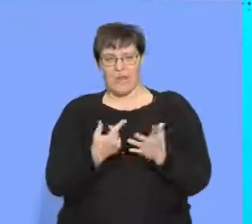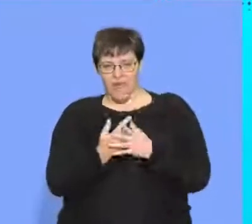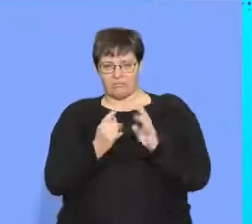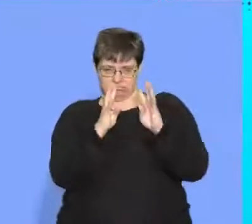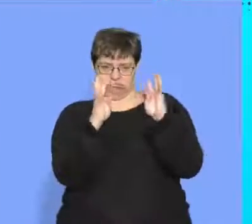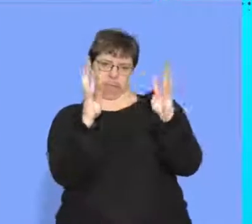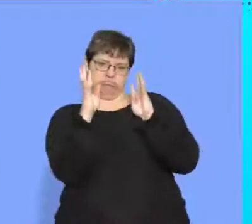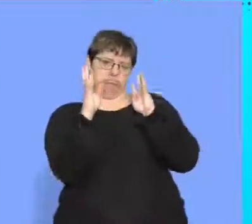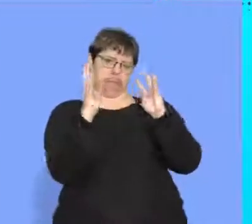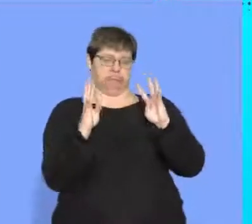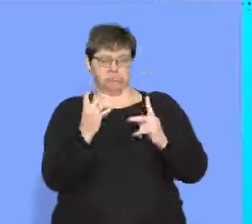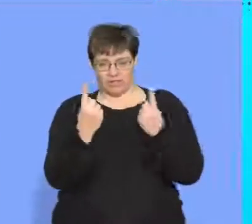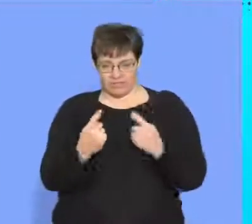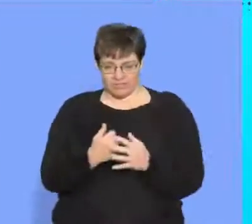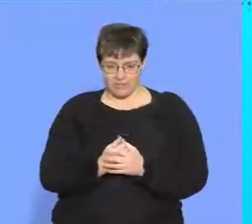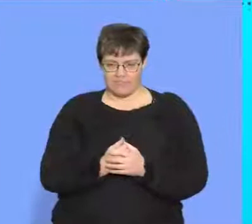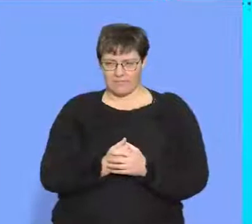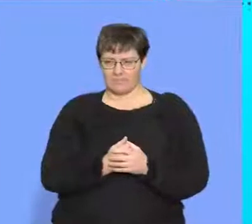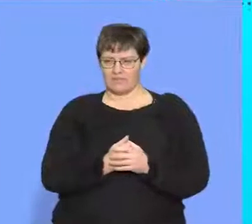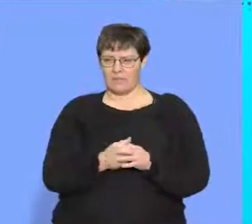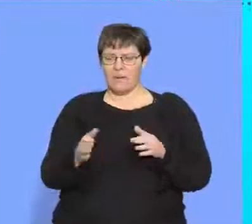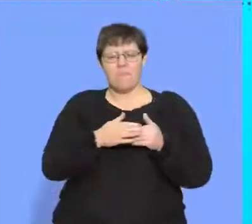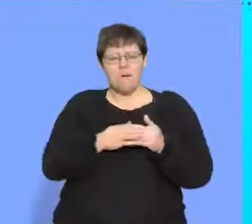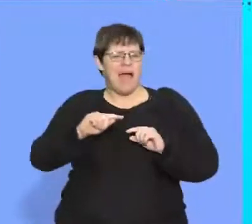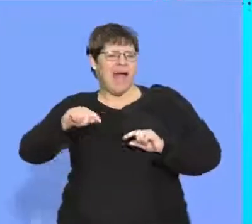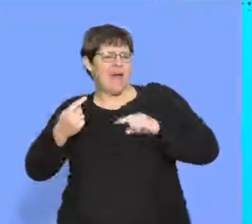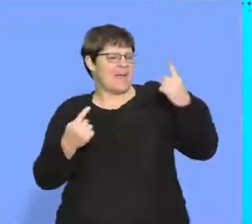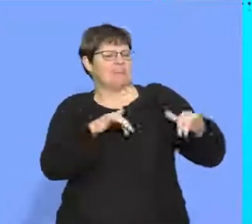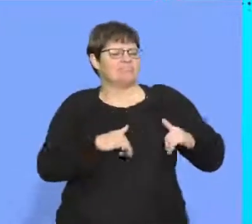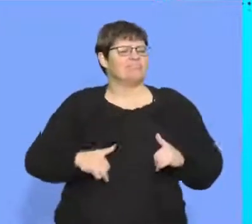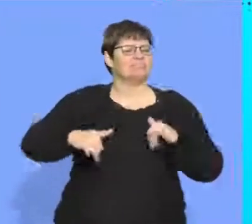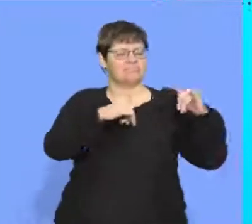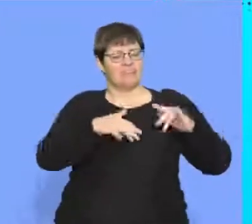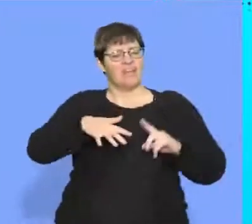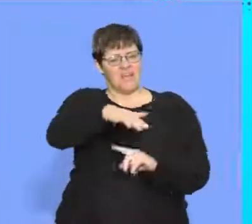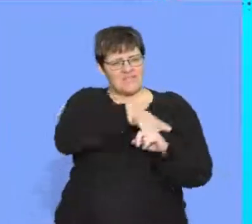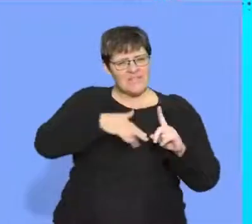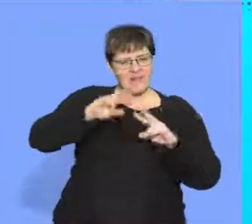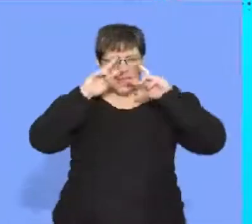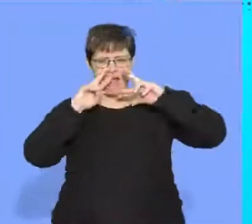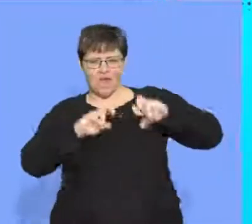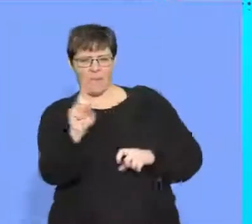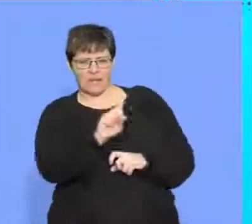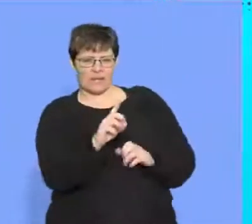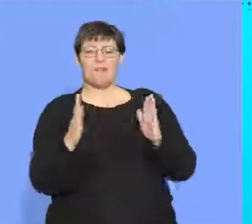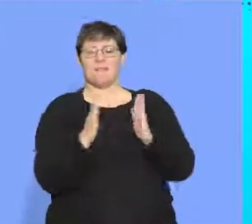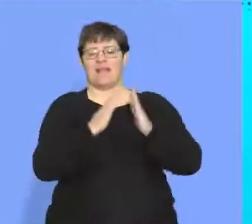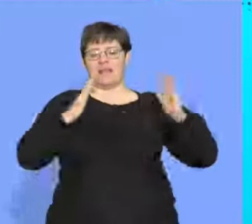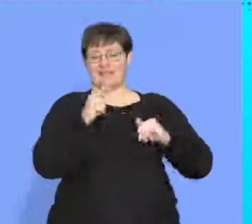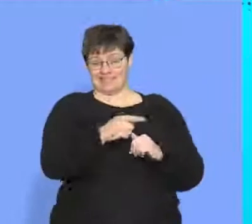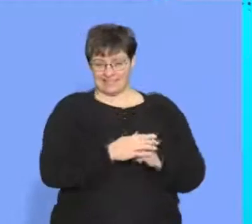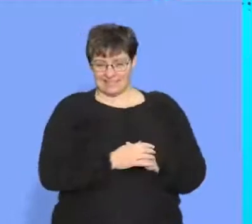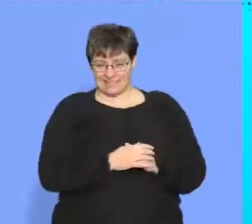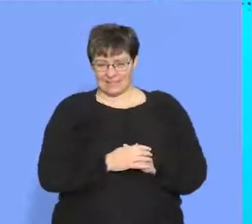up and as far away from each other as possible. Another type of common field that we need to examine is